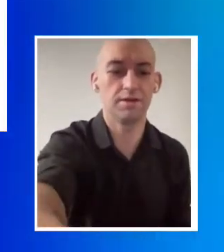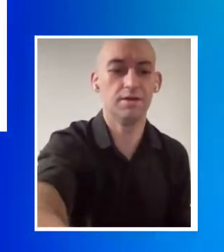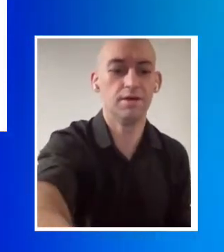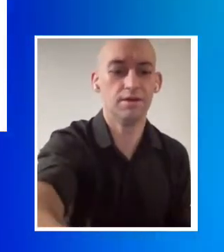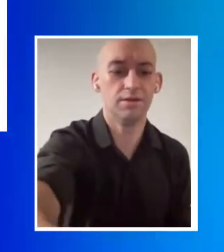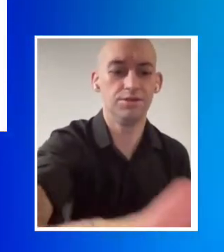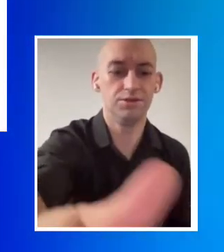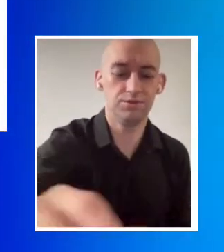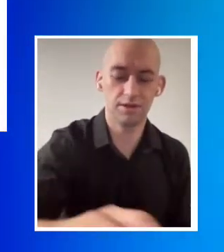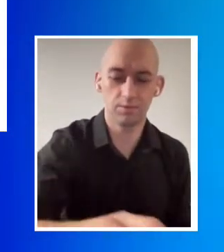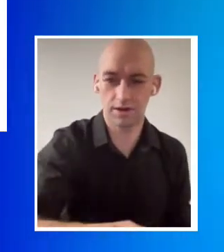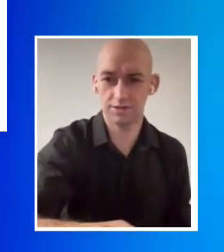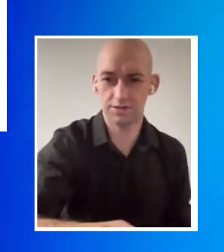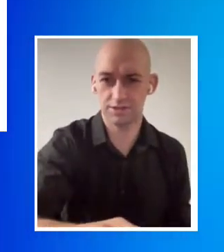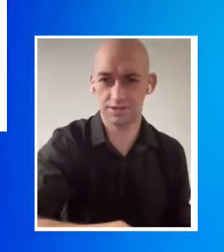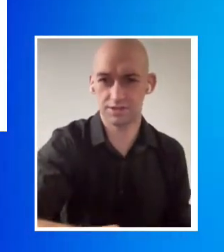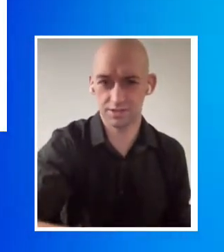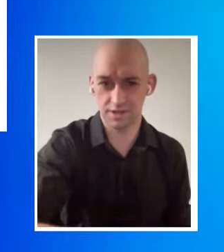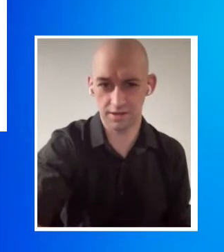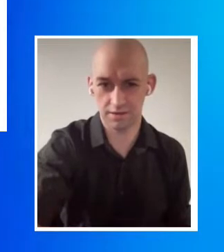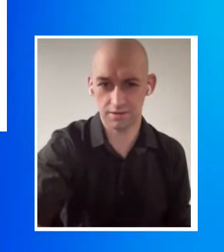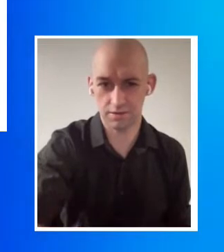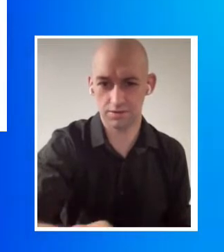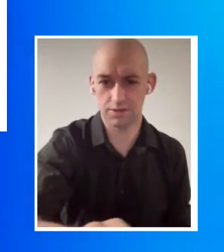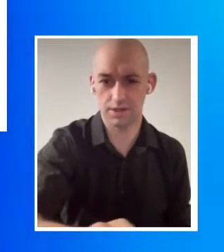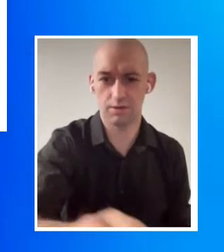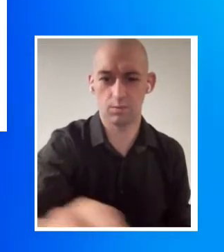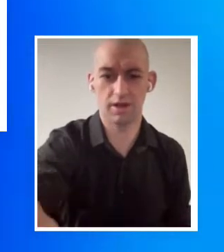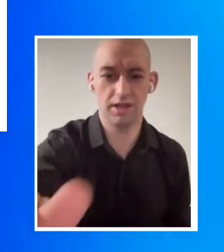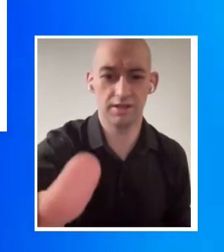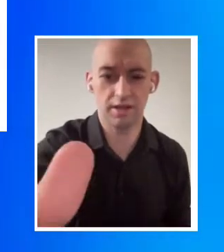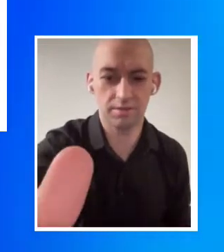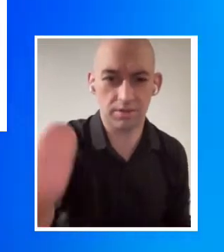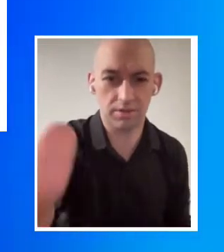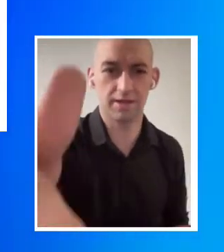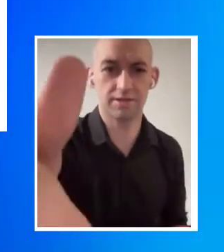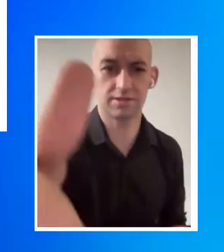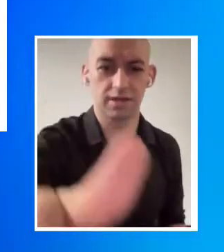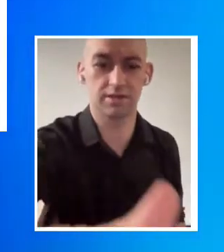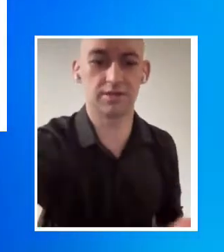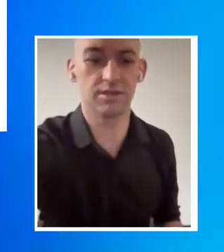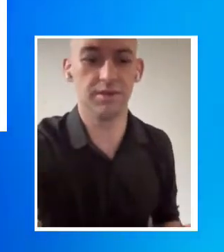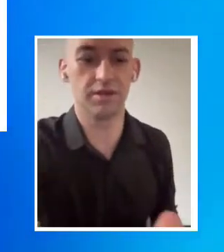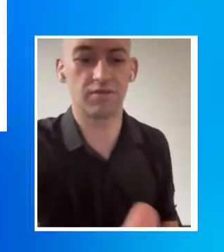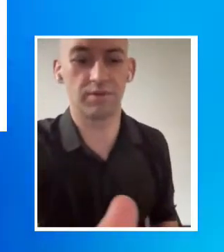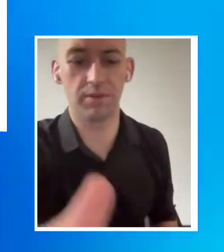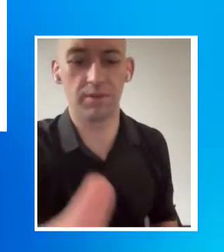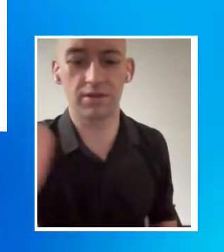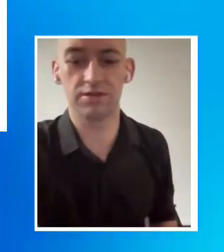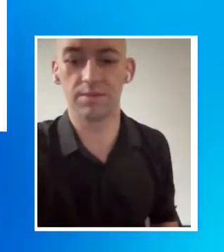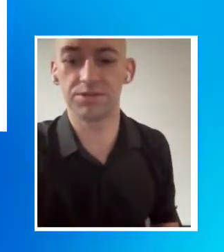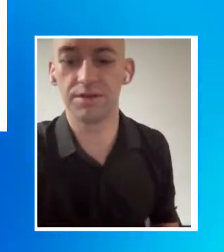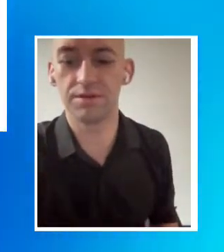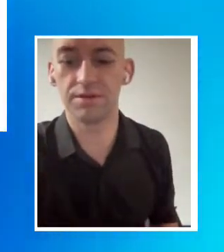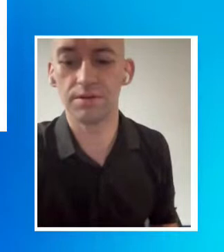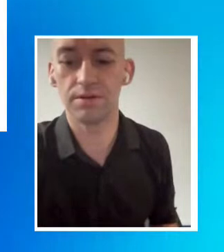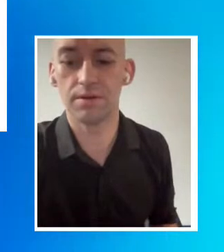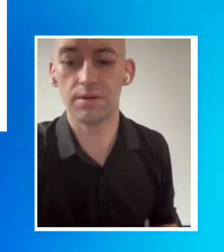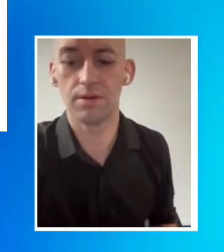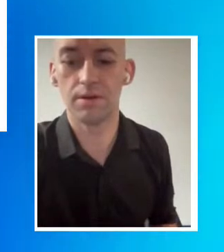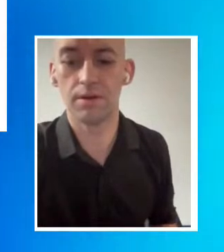back, Maria, and if you can make your list so that we can cover it when we end with our session, our rehearsal, we'll go